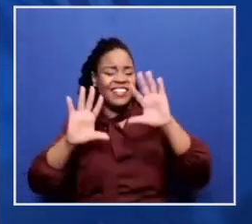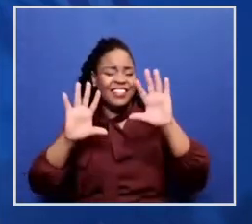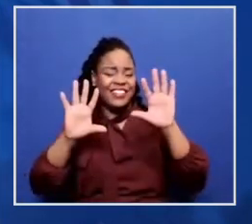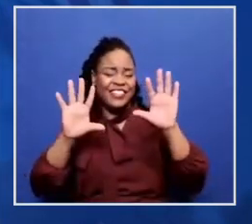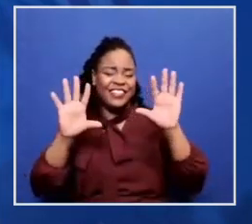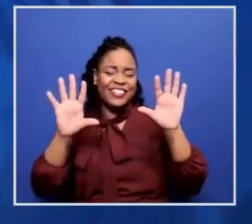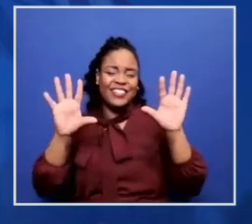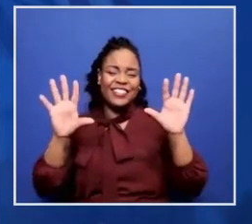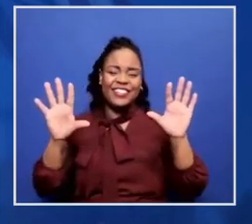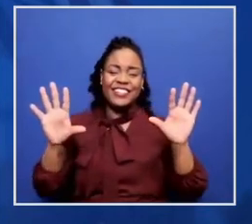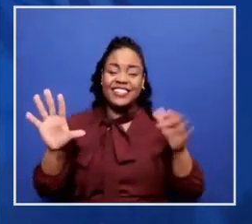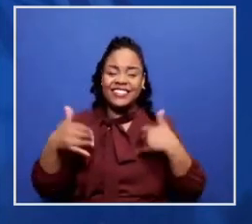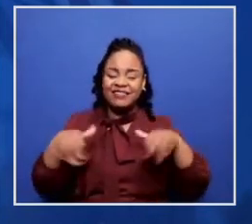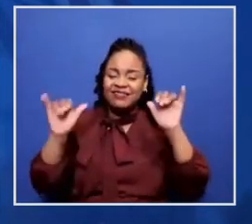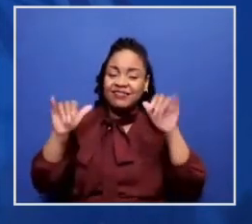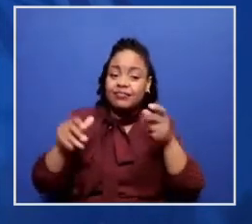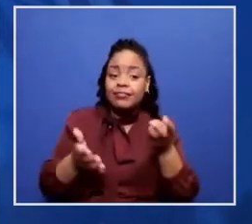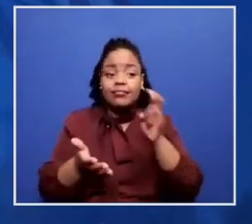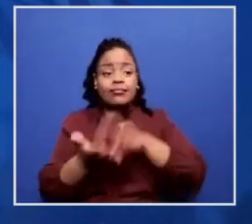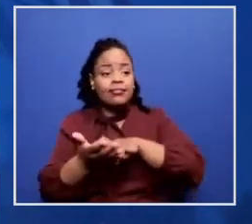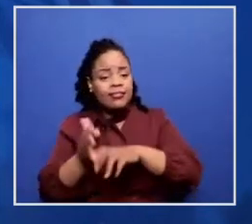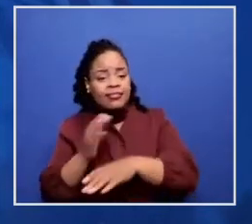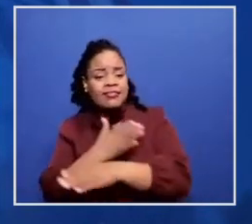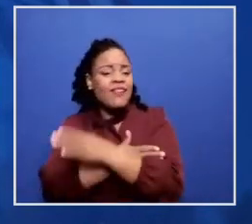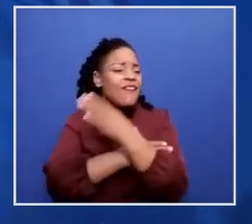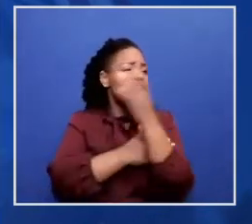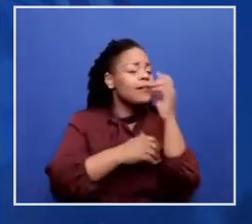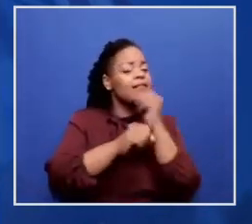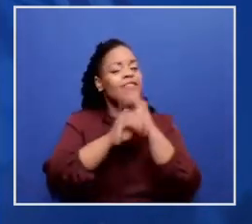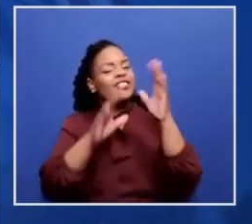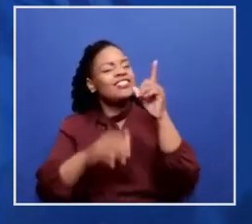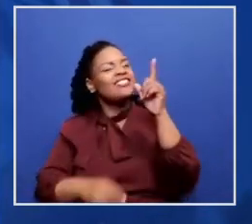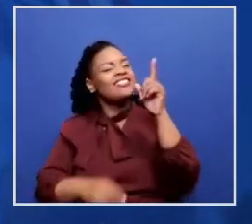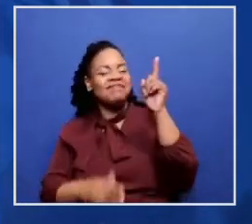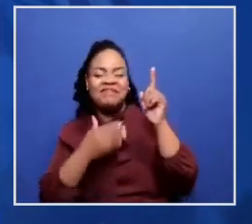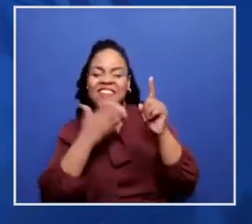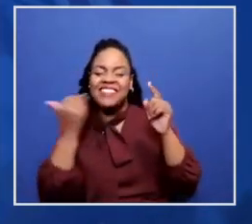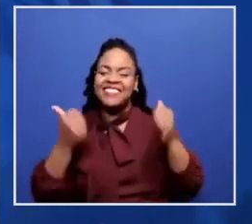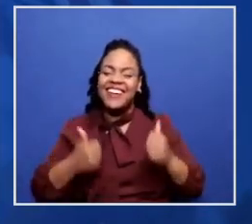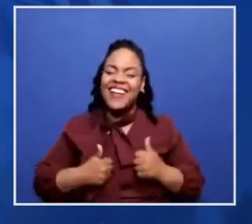I still wake up in the morning with the vision of a better life.